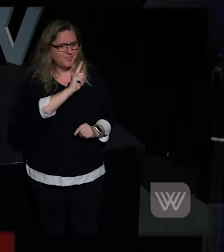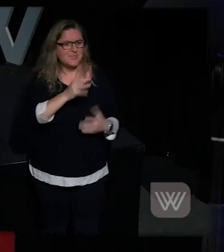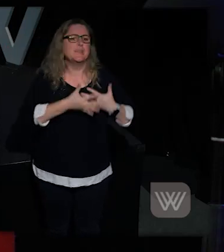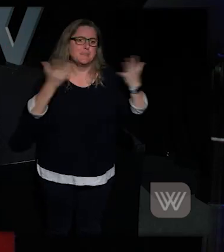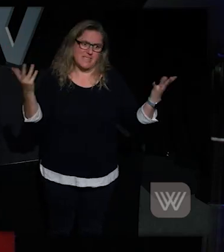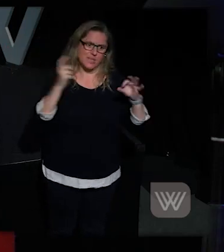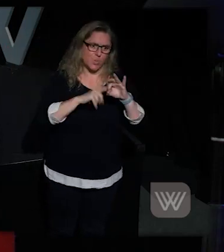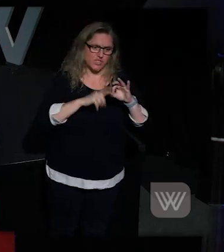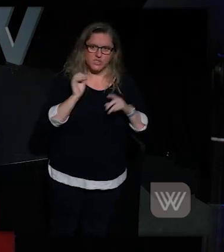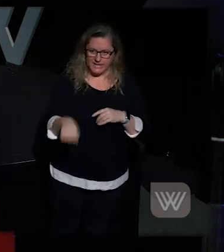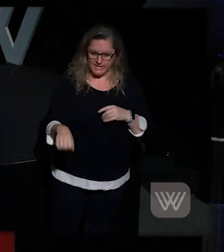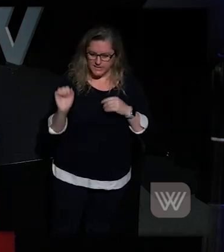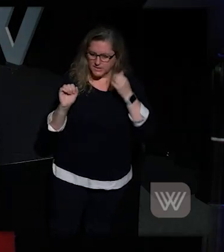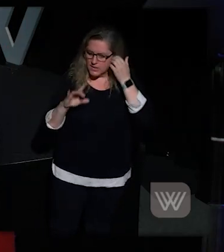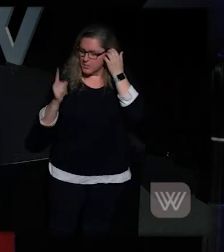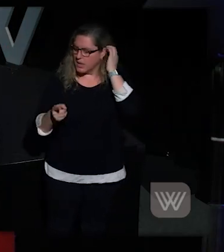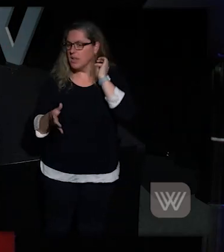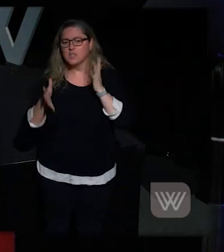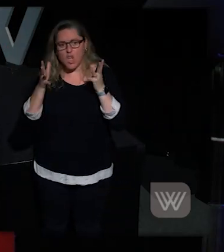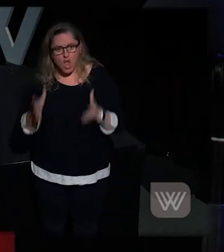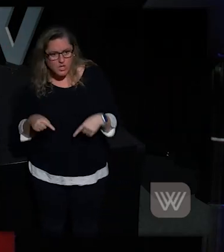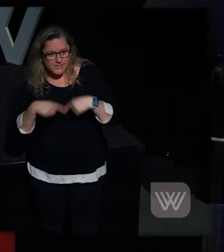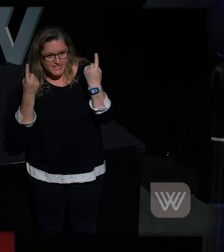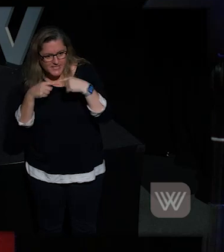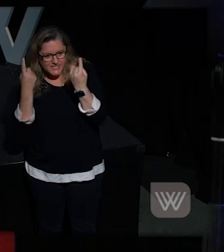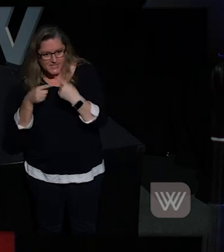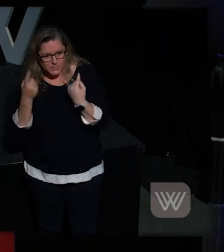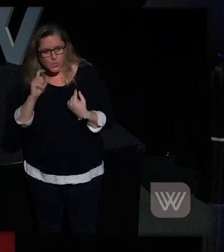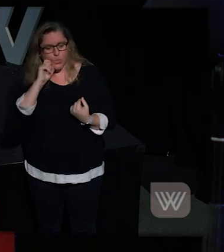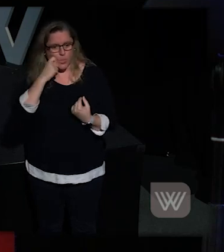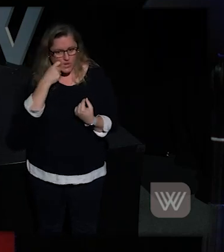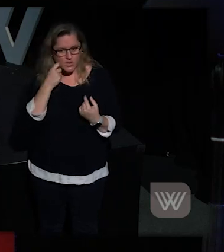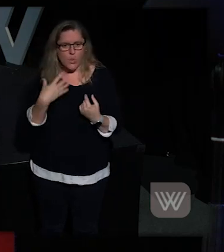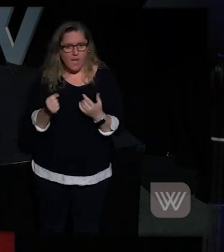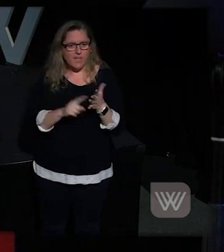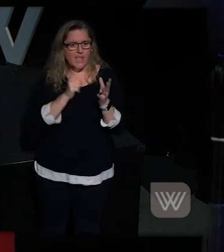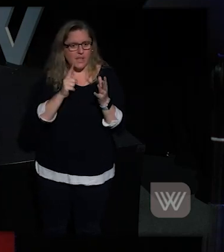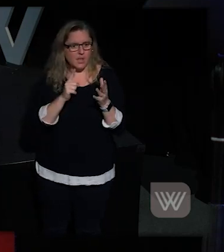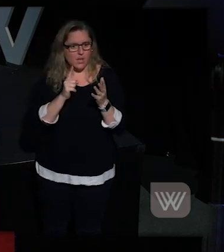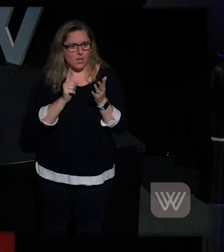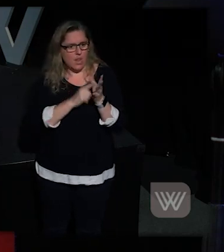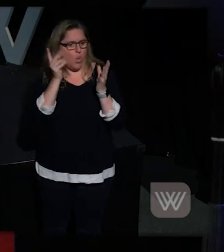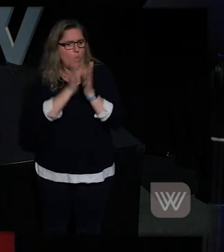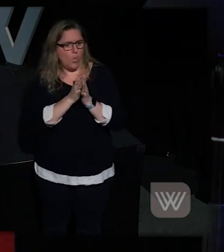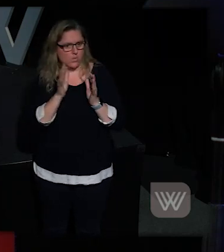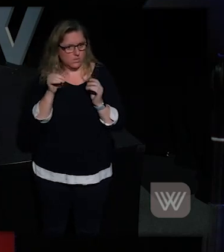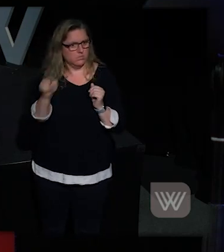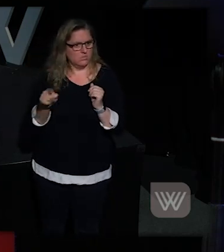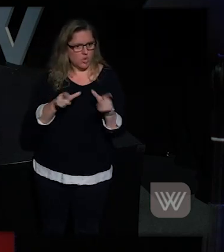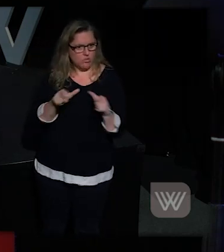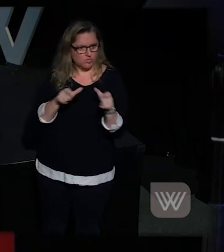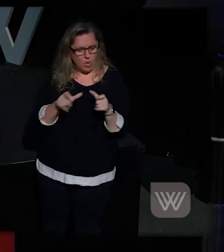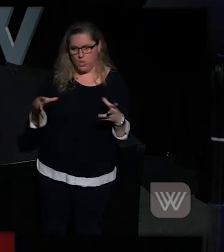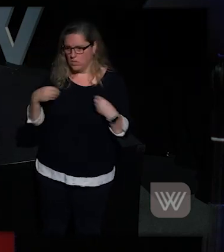question and there's going to have to be a lot of different elements brought to bear to get any kind of legal control going on here, as well as corporate control.